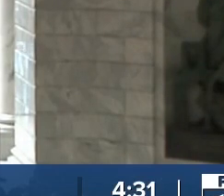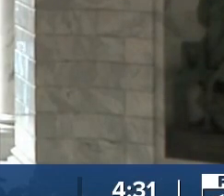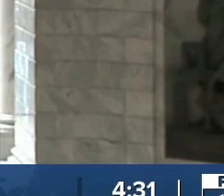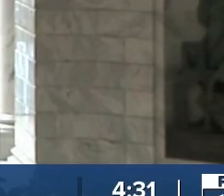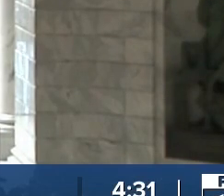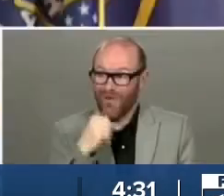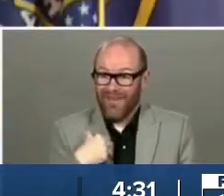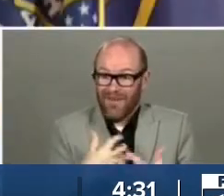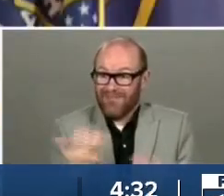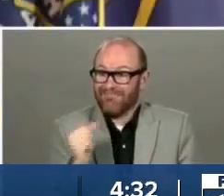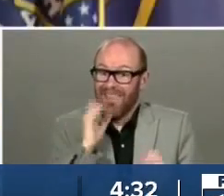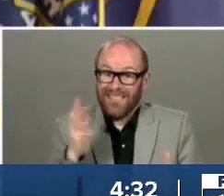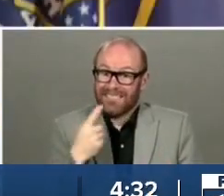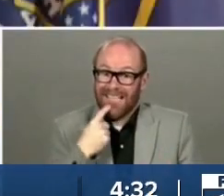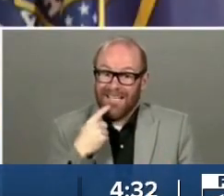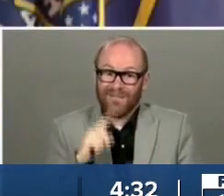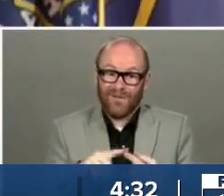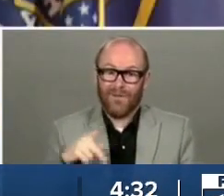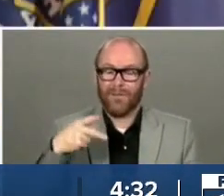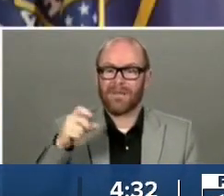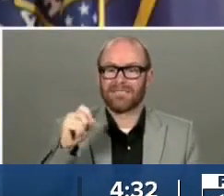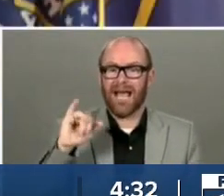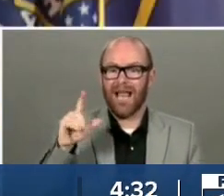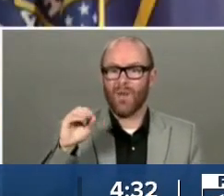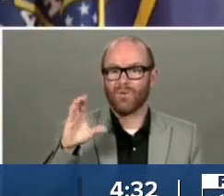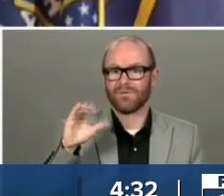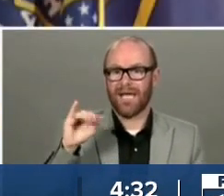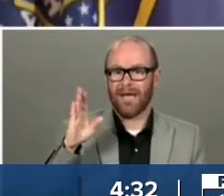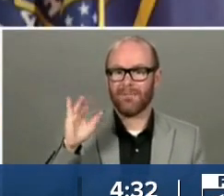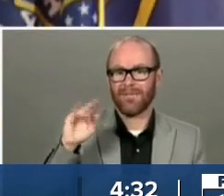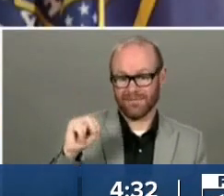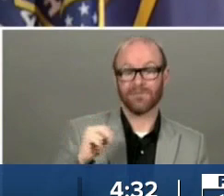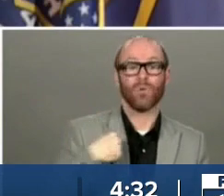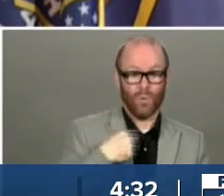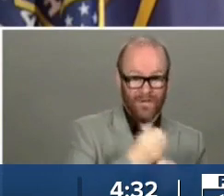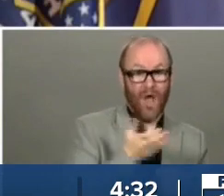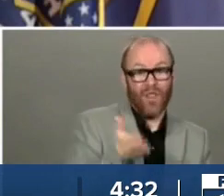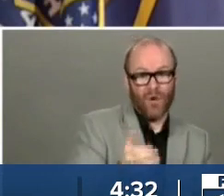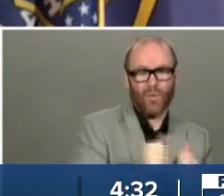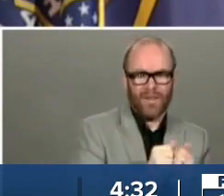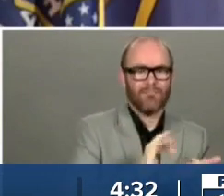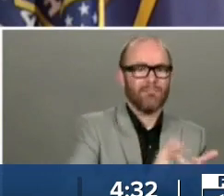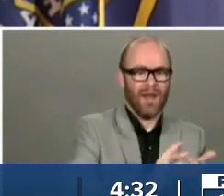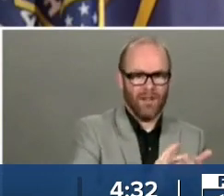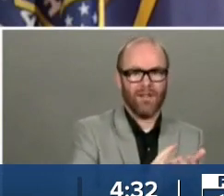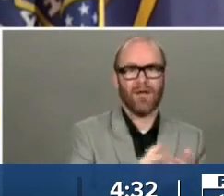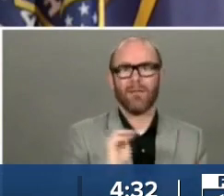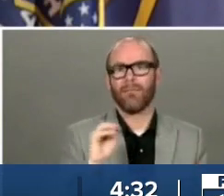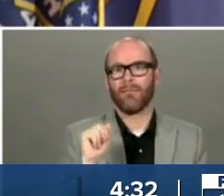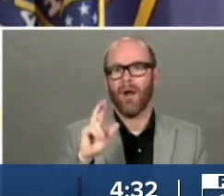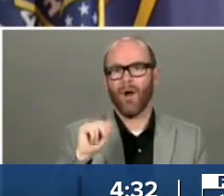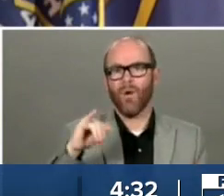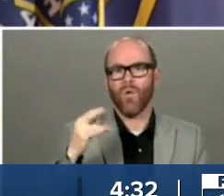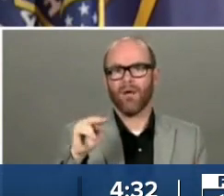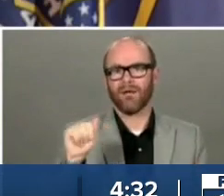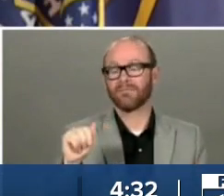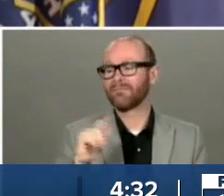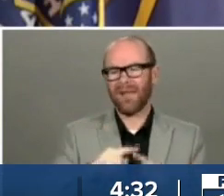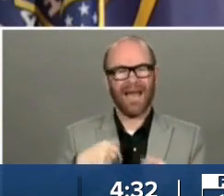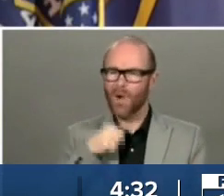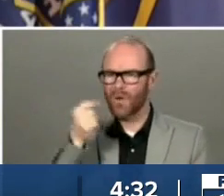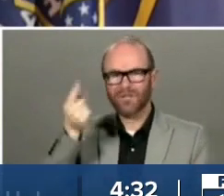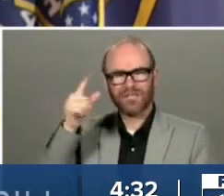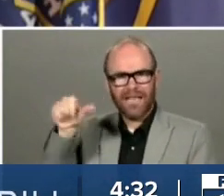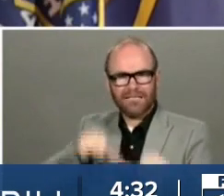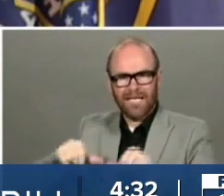PBS news conference. It's just not there yet. We got there with medical marijuana. I just don't believe the science is there. I don't